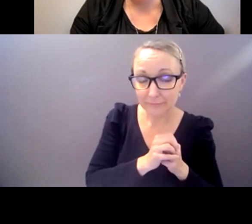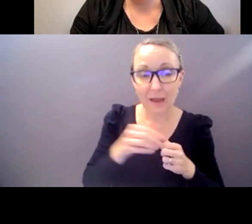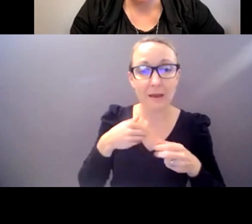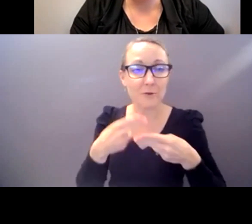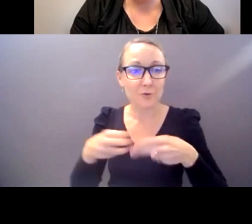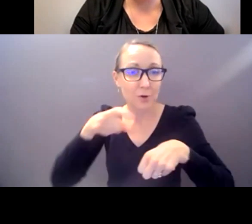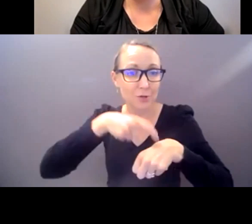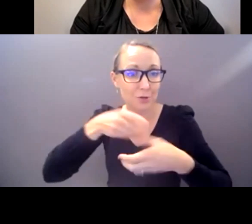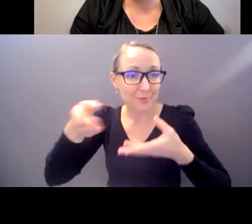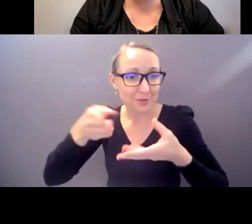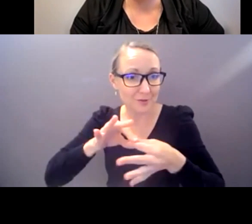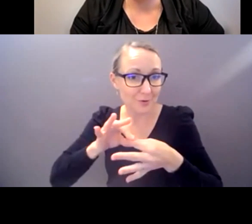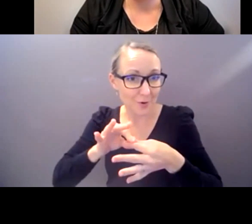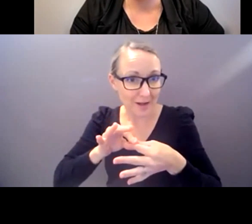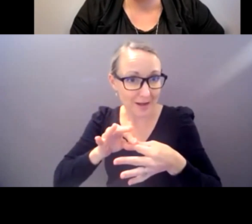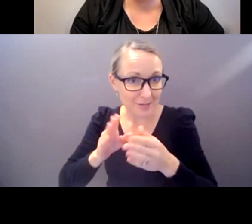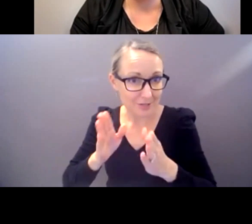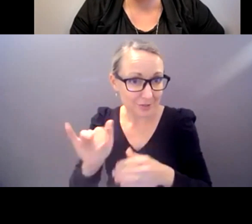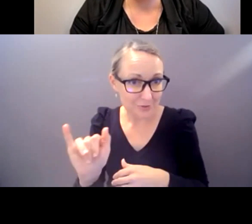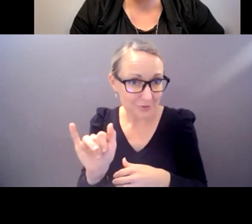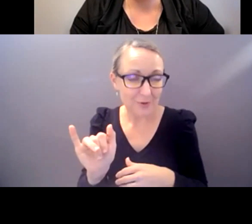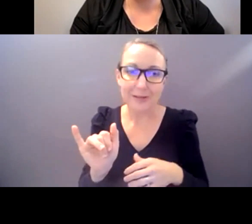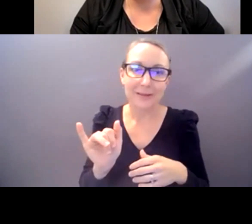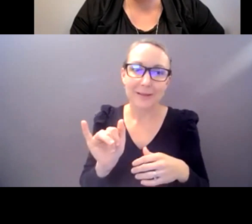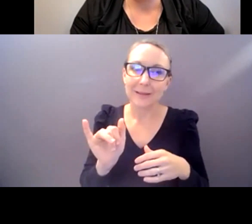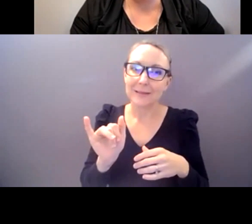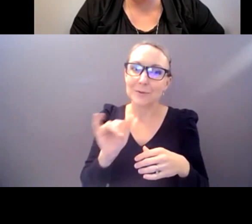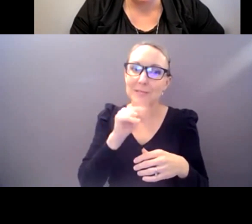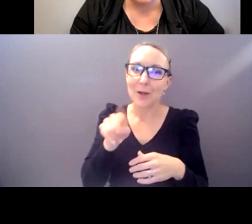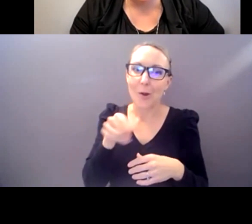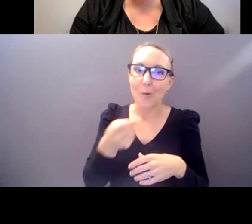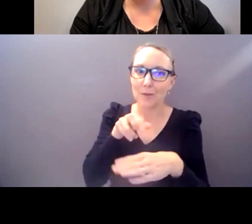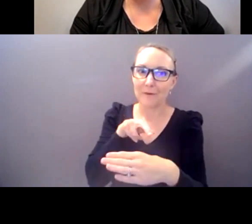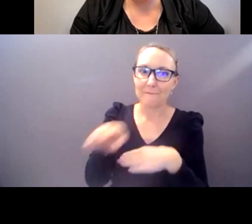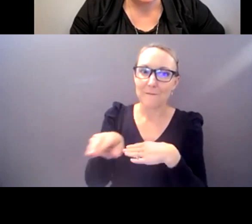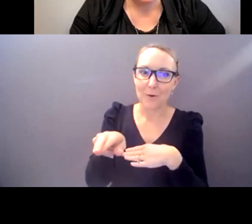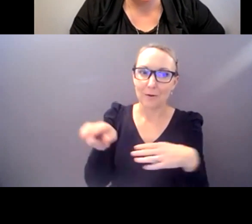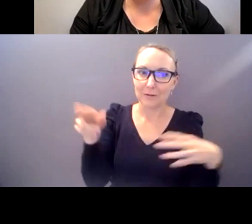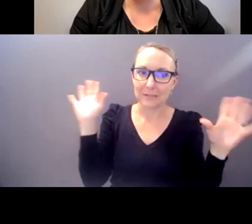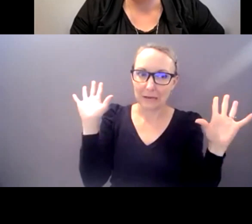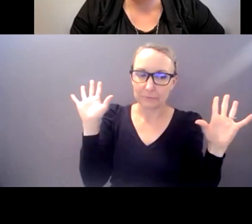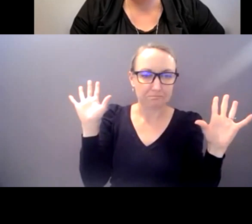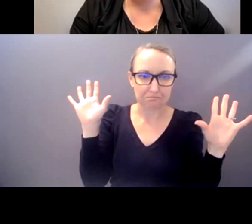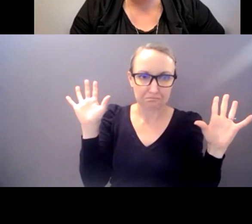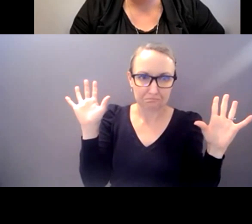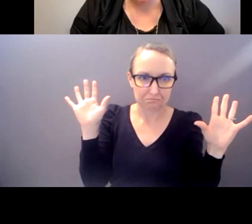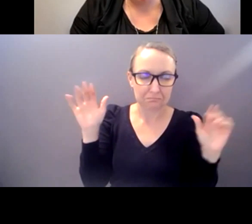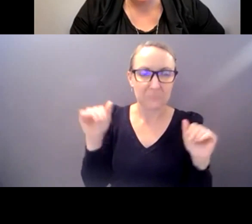service coordination as well as a core service. So it's not just simply a referral